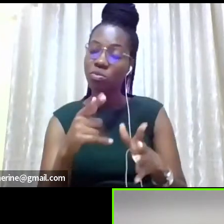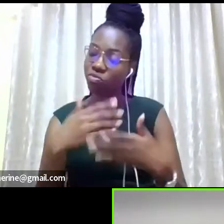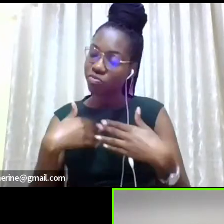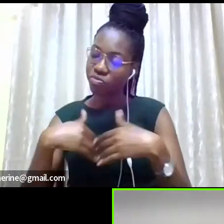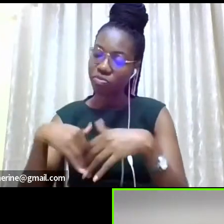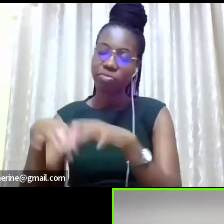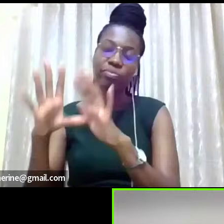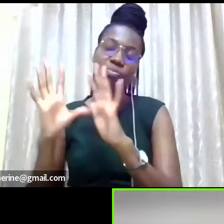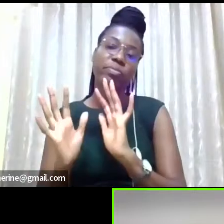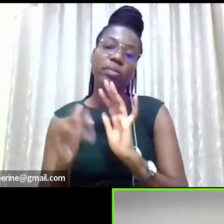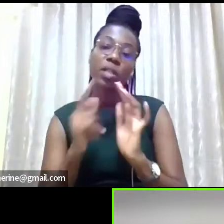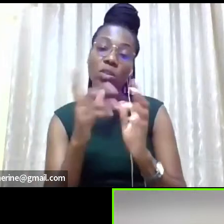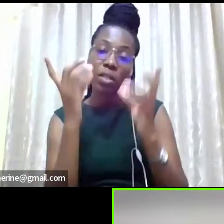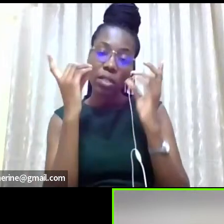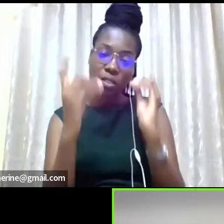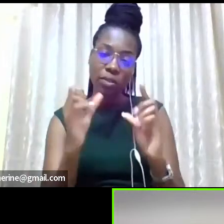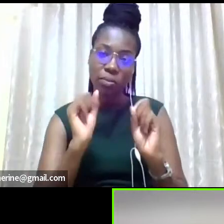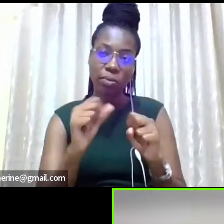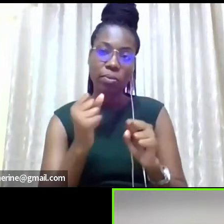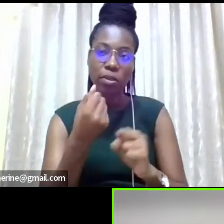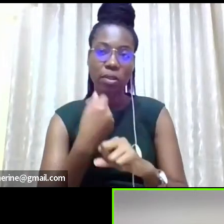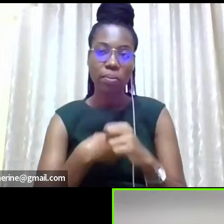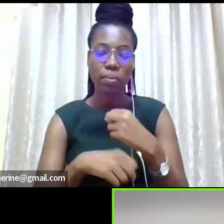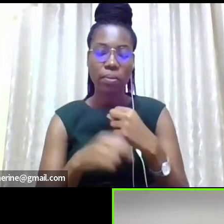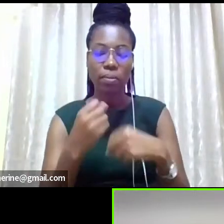So you can make a decision on that one.